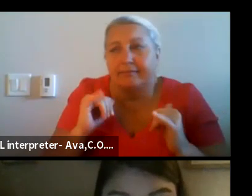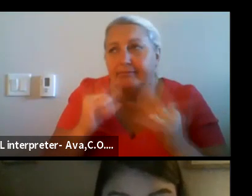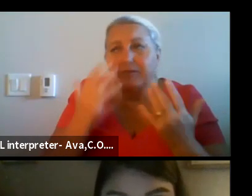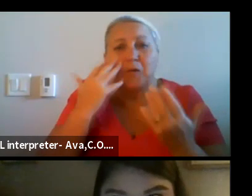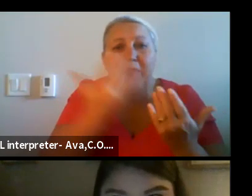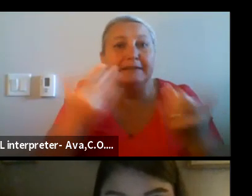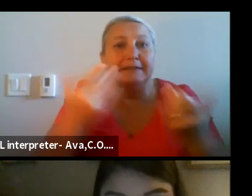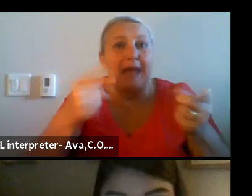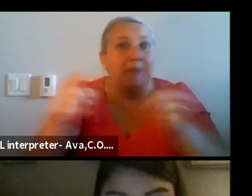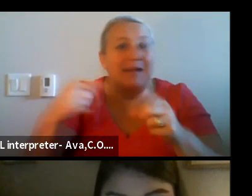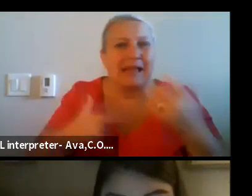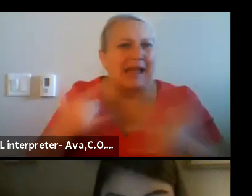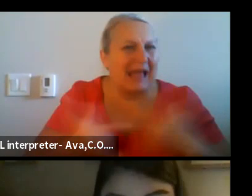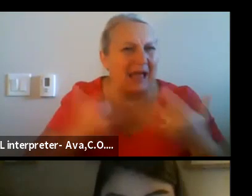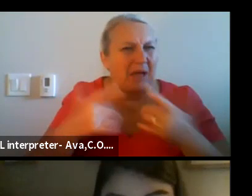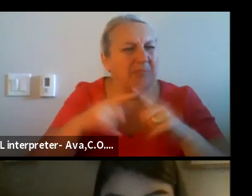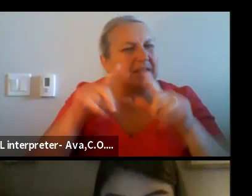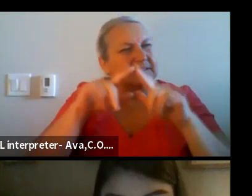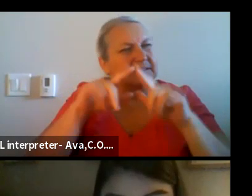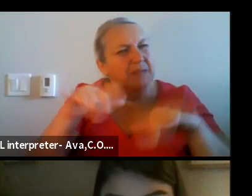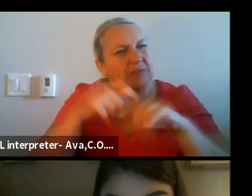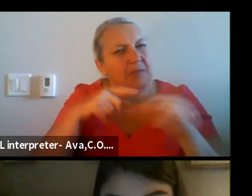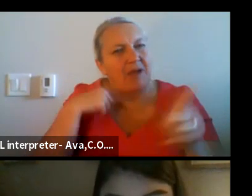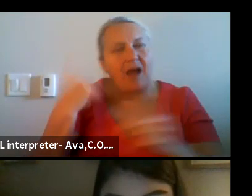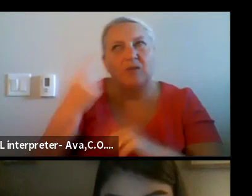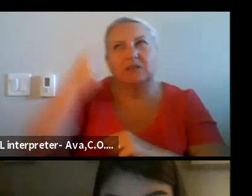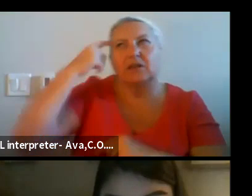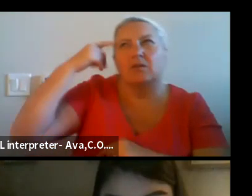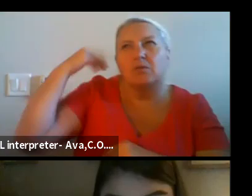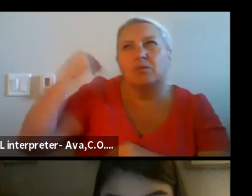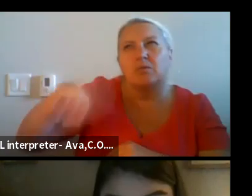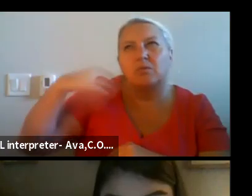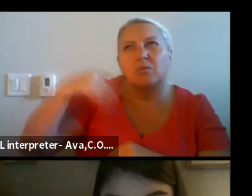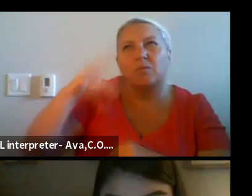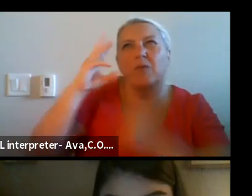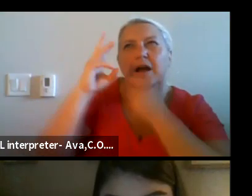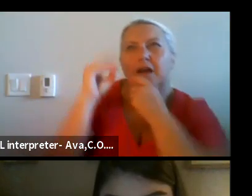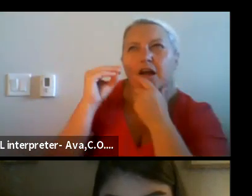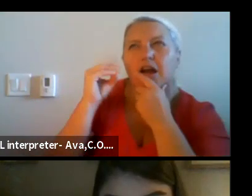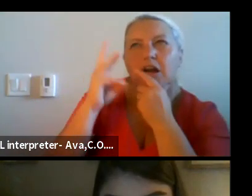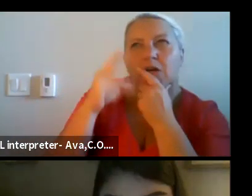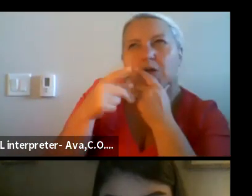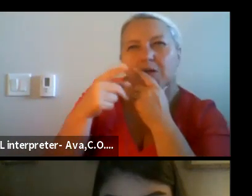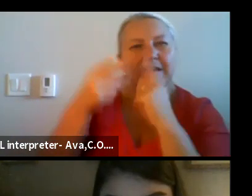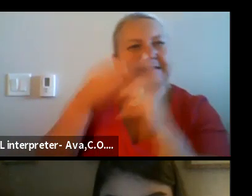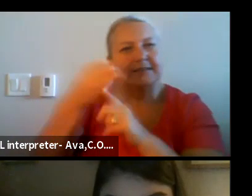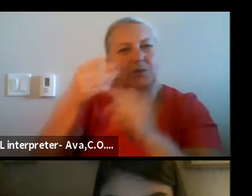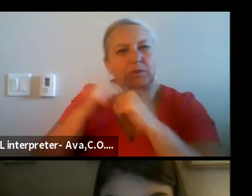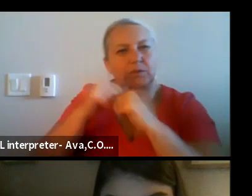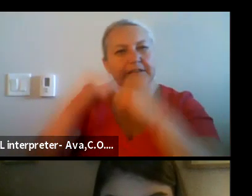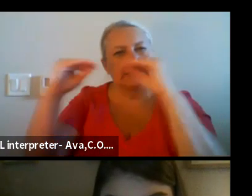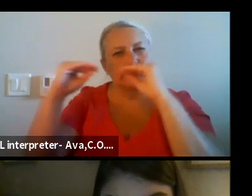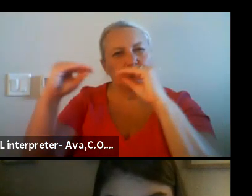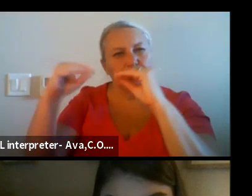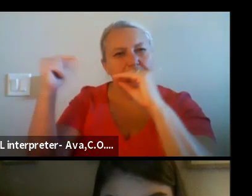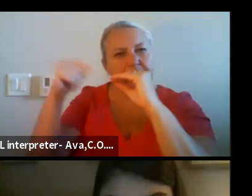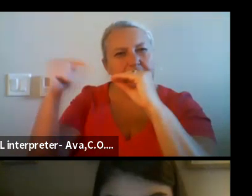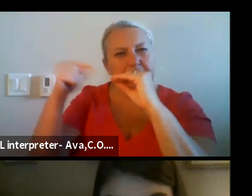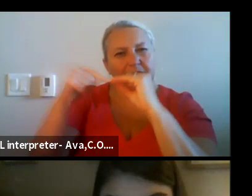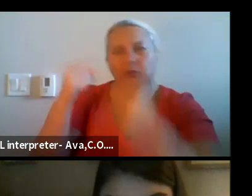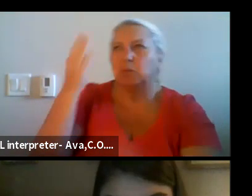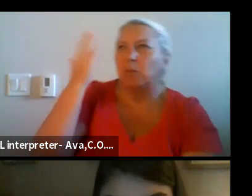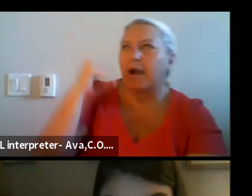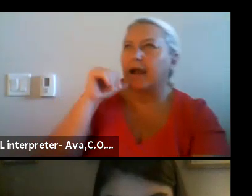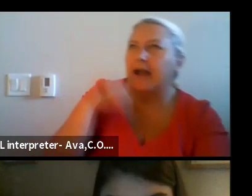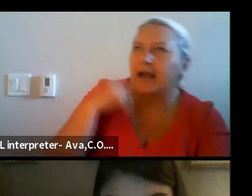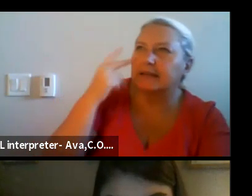so flipped out about that teaching. You know, I thought, you know, why didn't I see